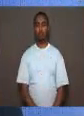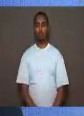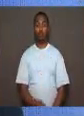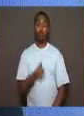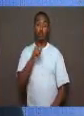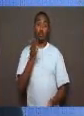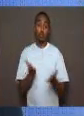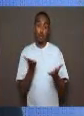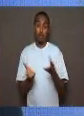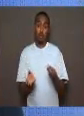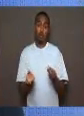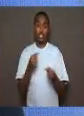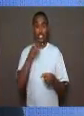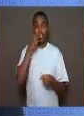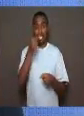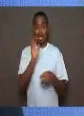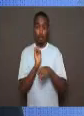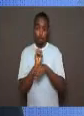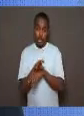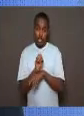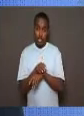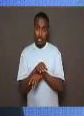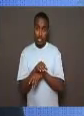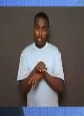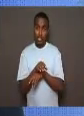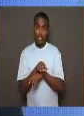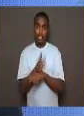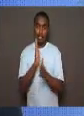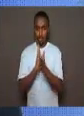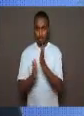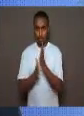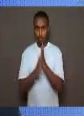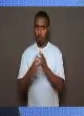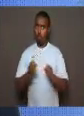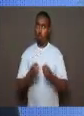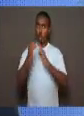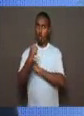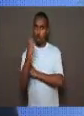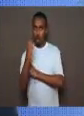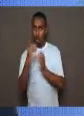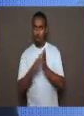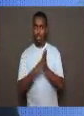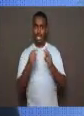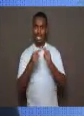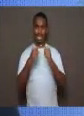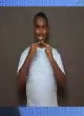You might also say the message is, forgiveness is more powerful than